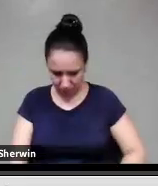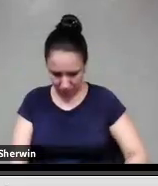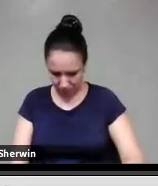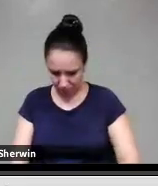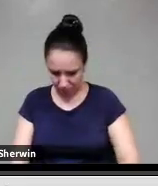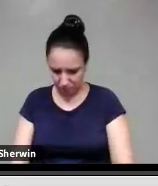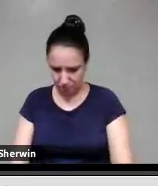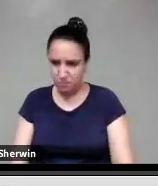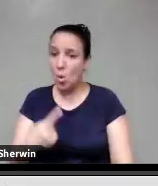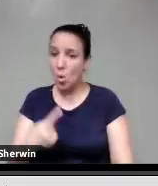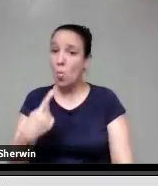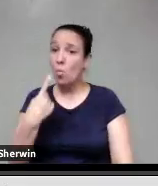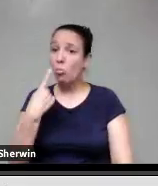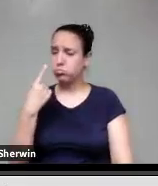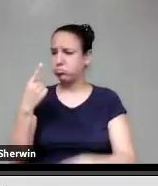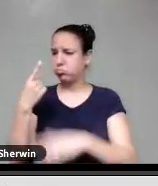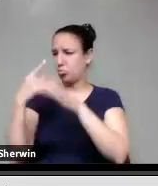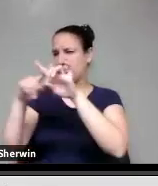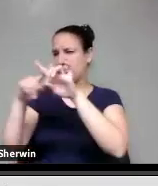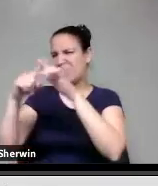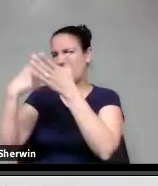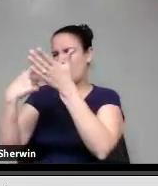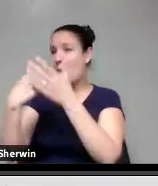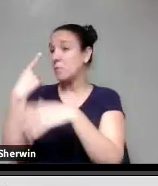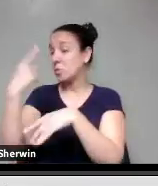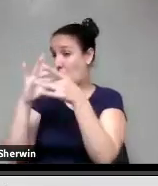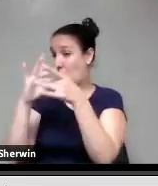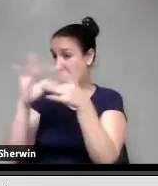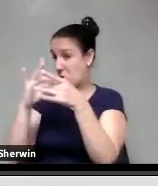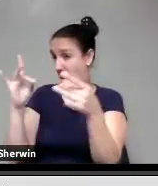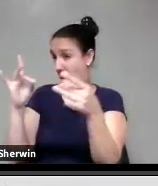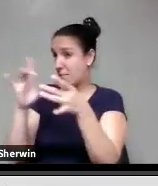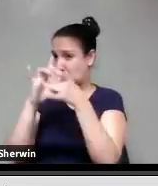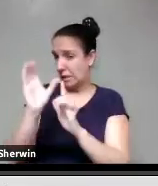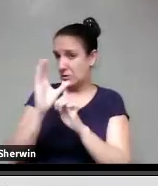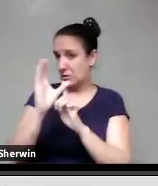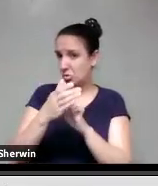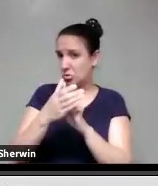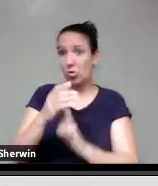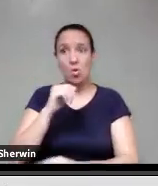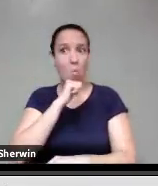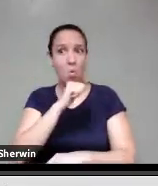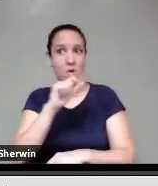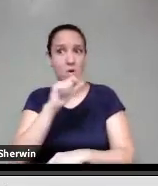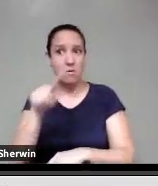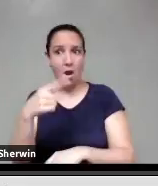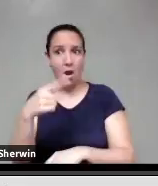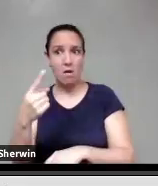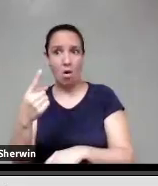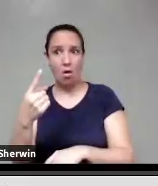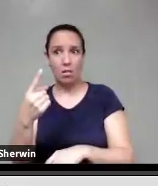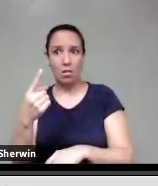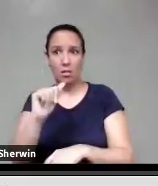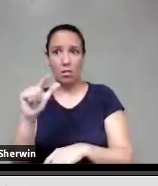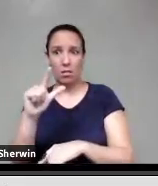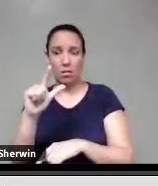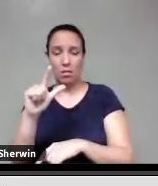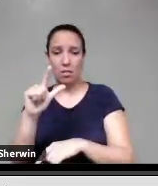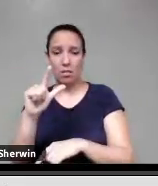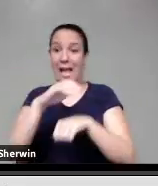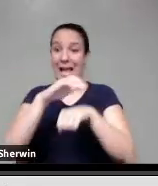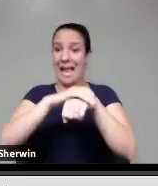One comment was they were talking about culture, and this lady said, we're not all English or Maori, and I don't know if I'm pronouncing that right, but apparently